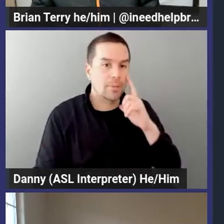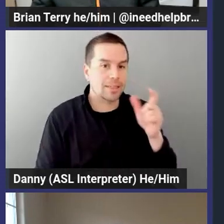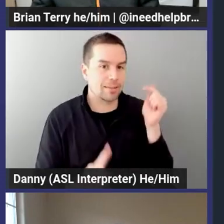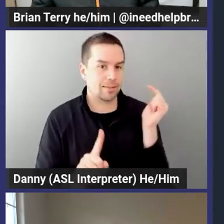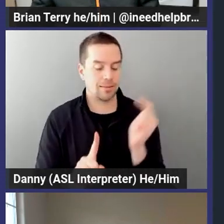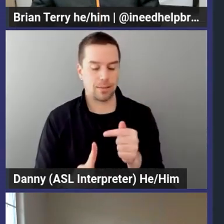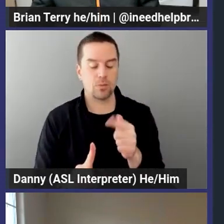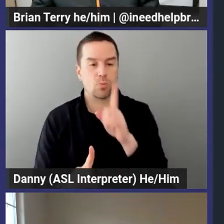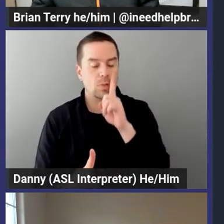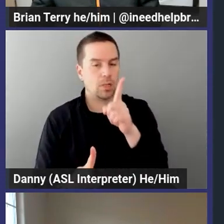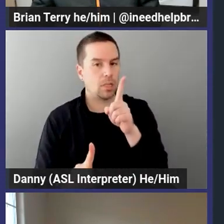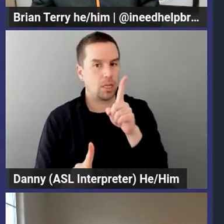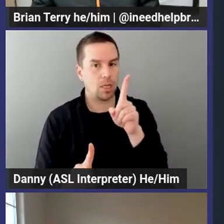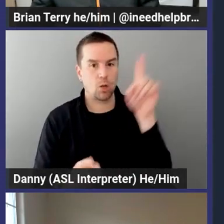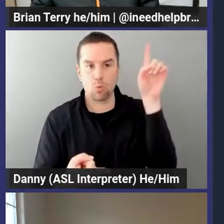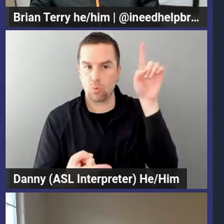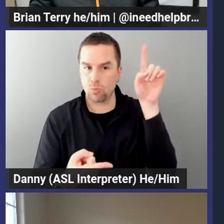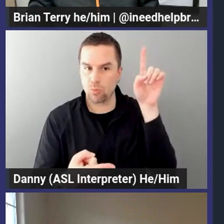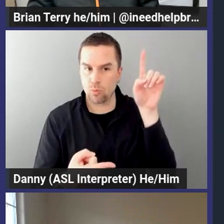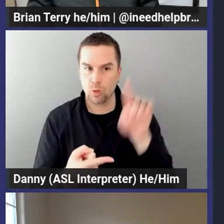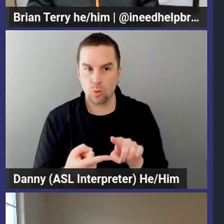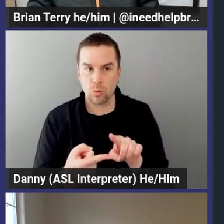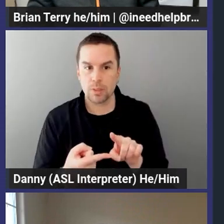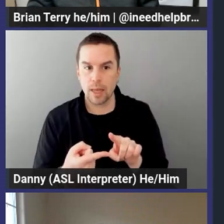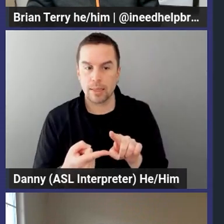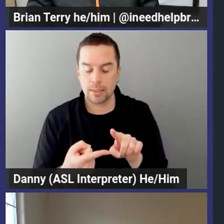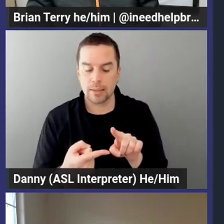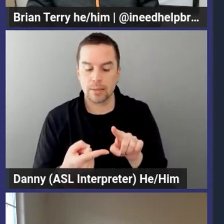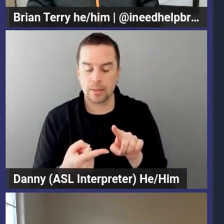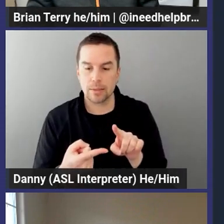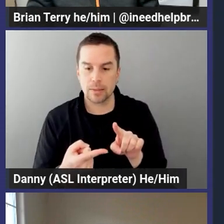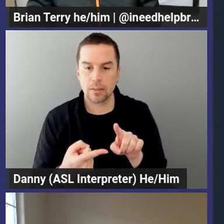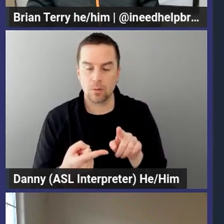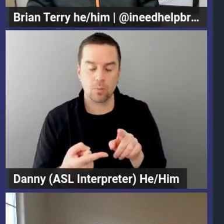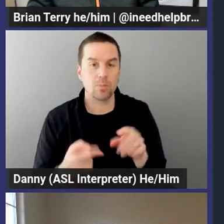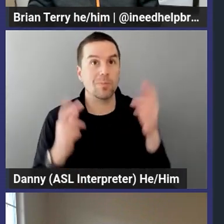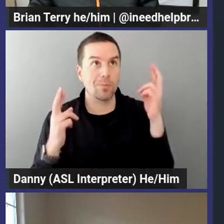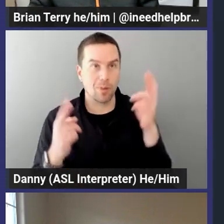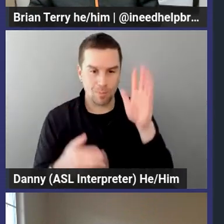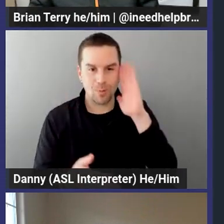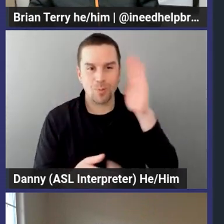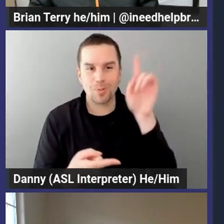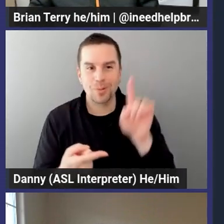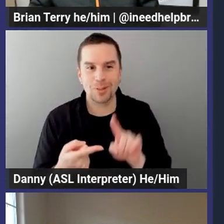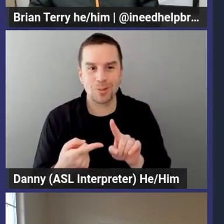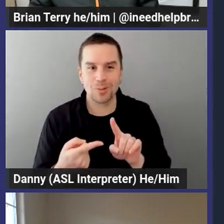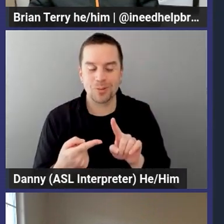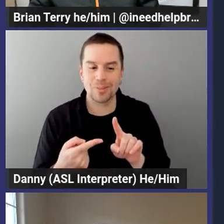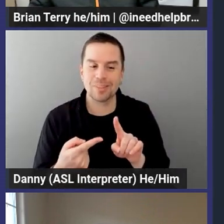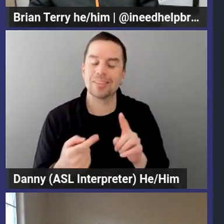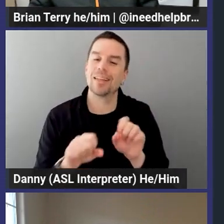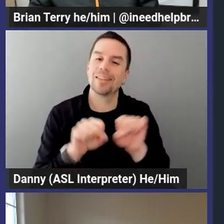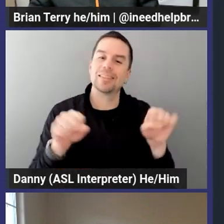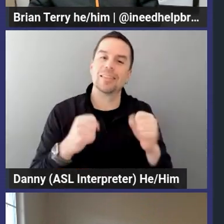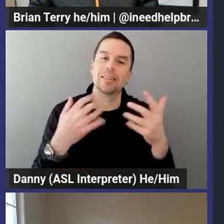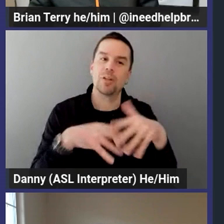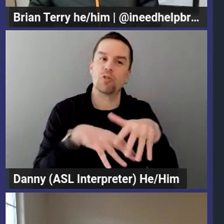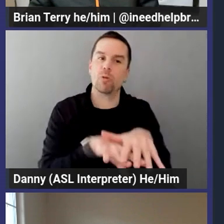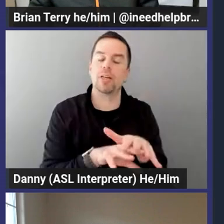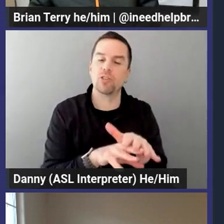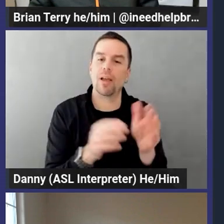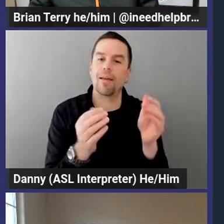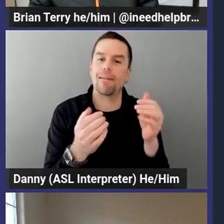drastically reduces and we hope that like it will reduce the system integration effort. That means the time to market